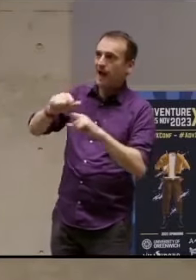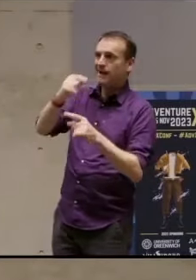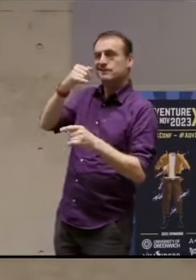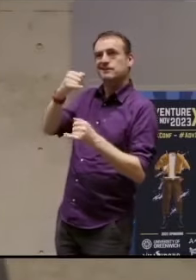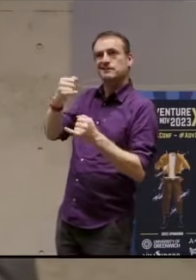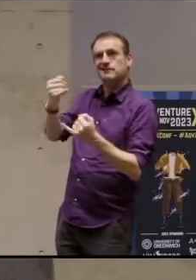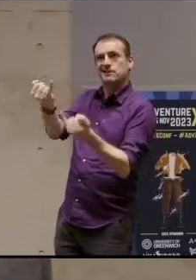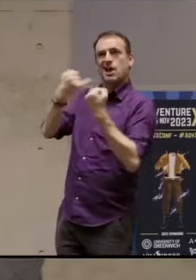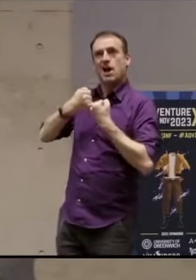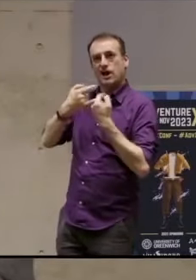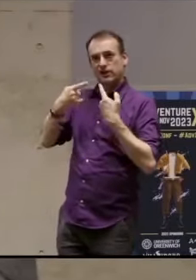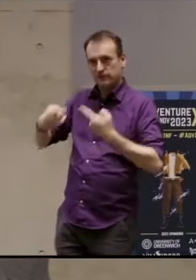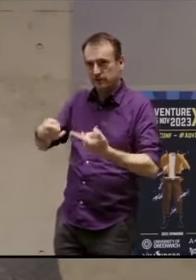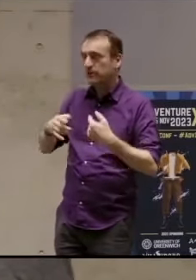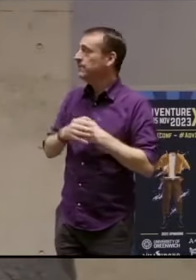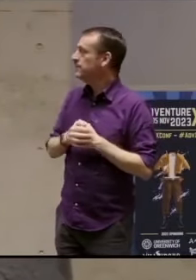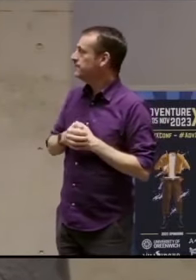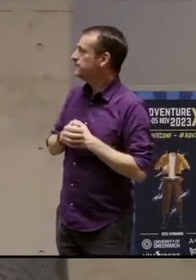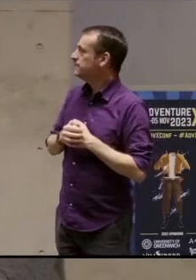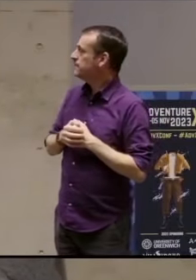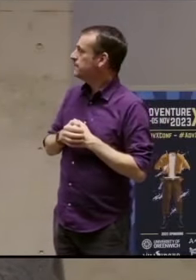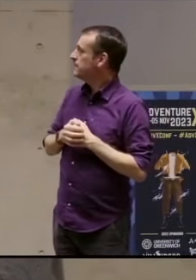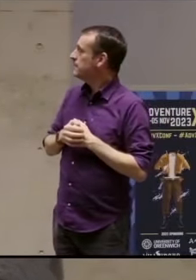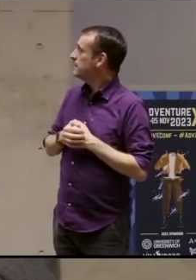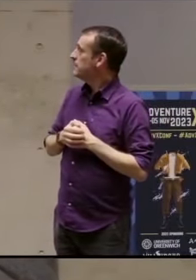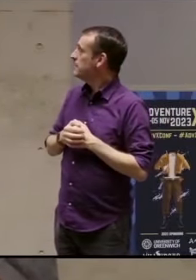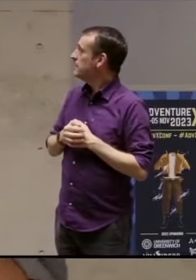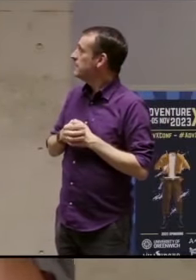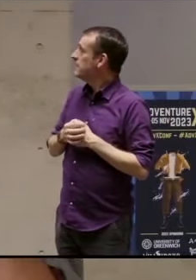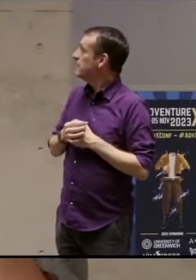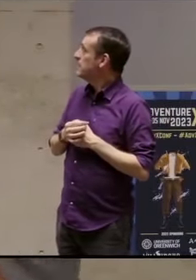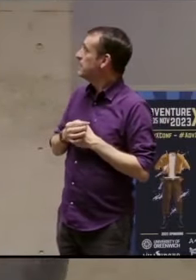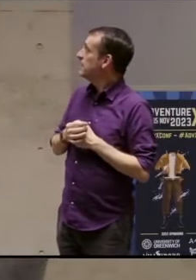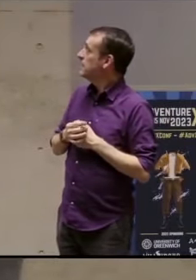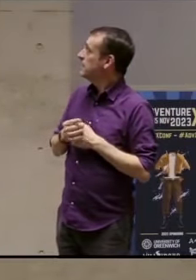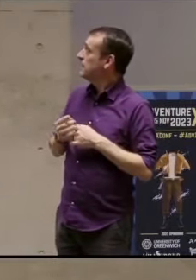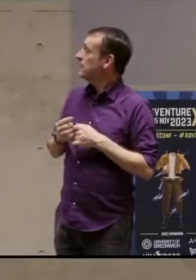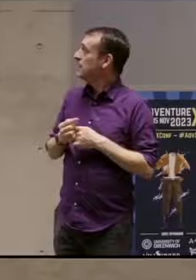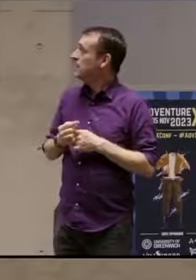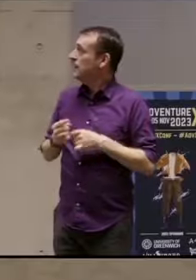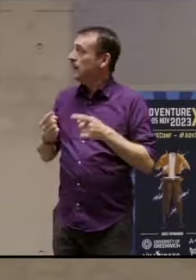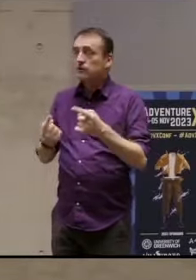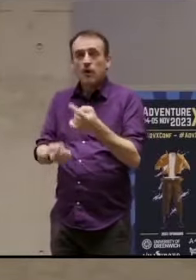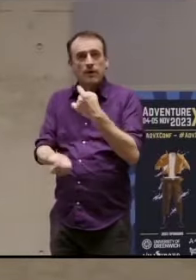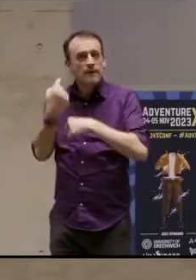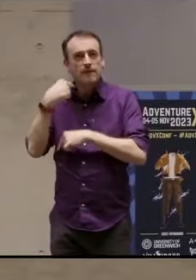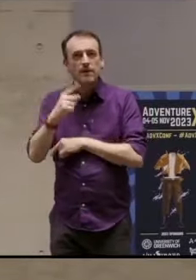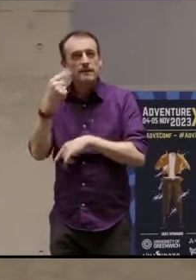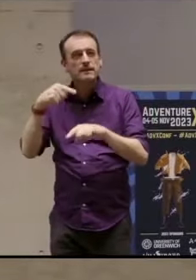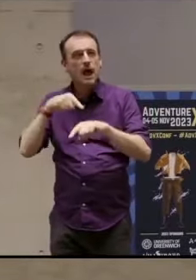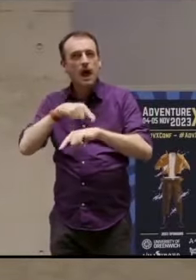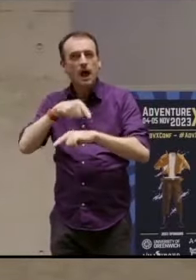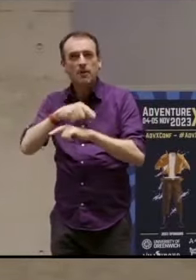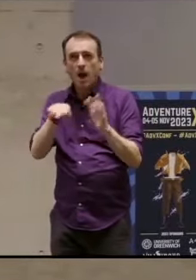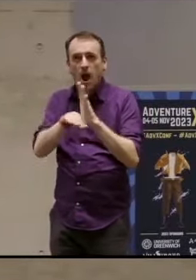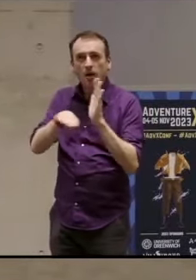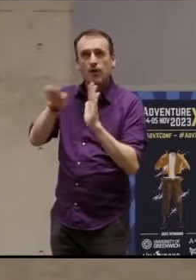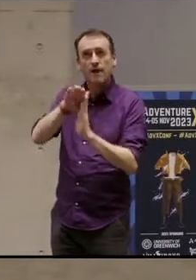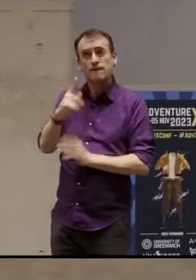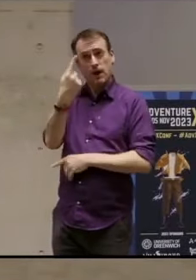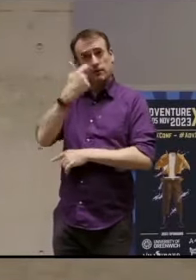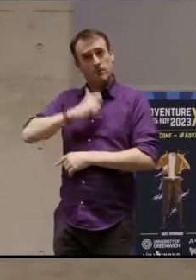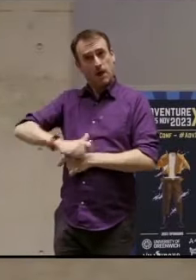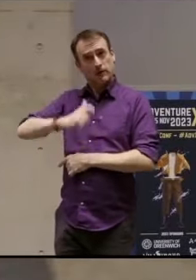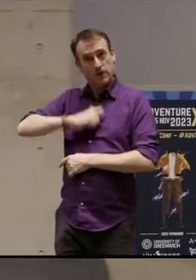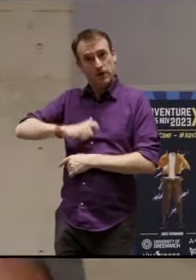8-bit computer, Klonfa's most formidable aspect is to the upgrade to the third-person camera and animated main character when